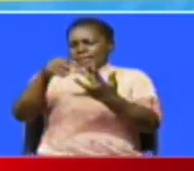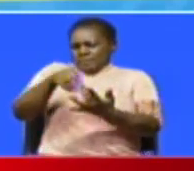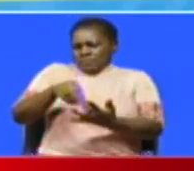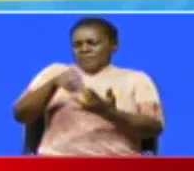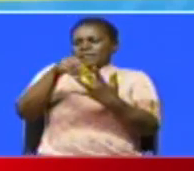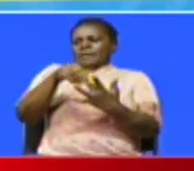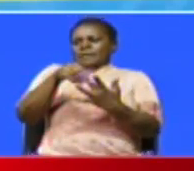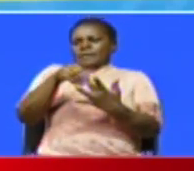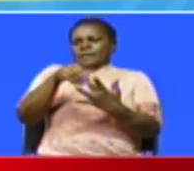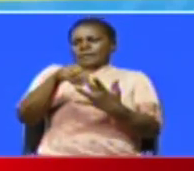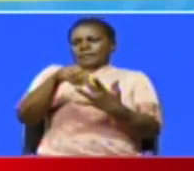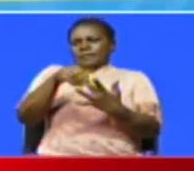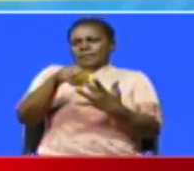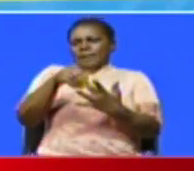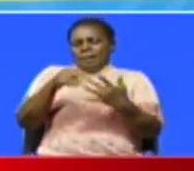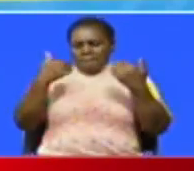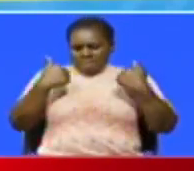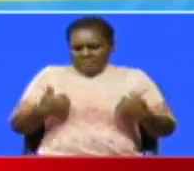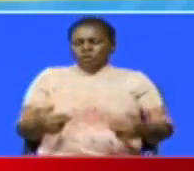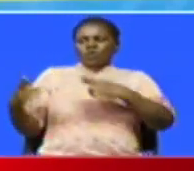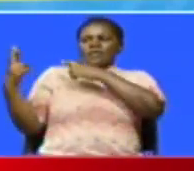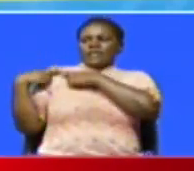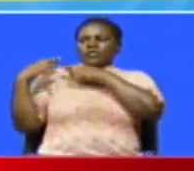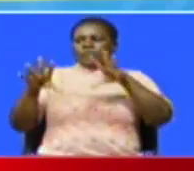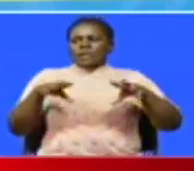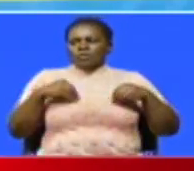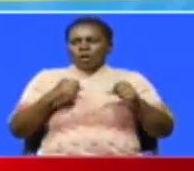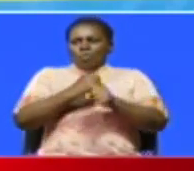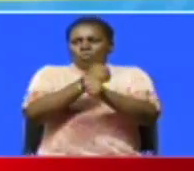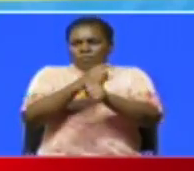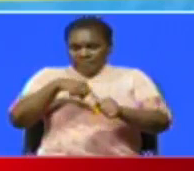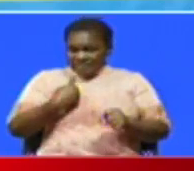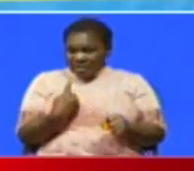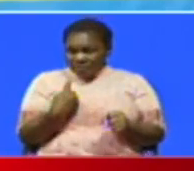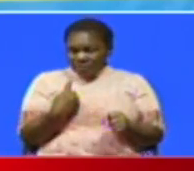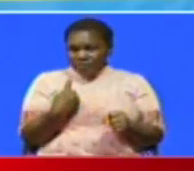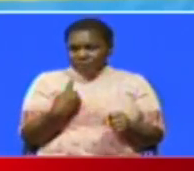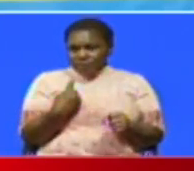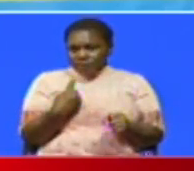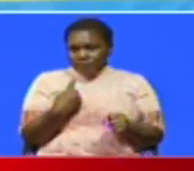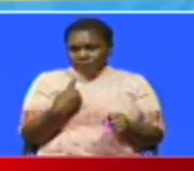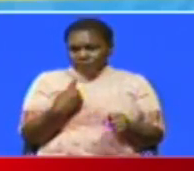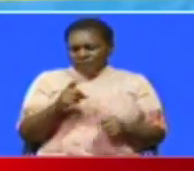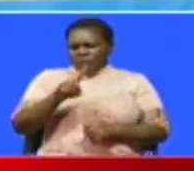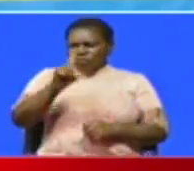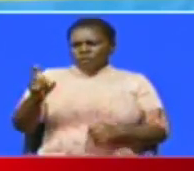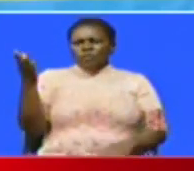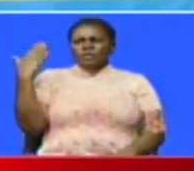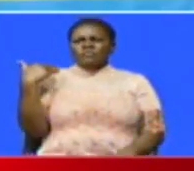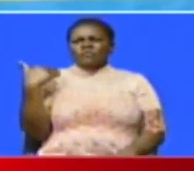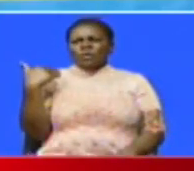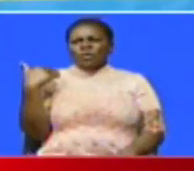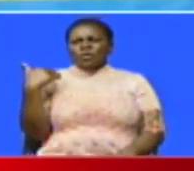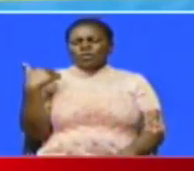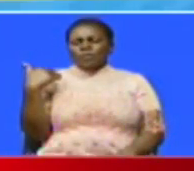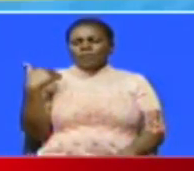particularly if we don't take personal responsibility and protect ourselves. I had a question, I think it's Dokas